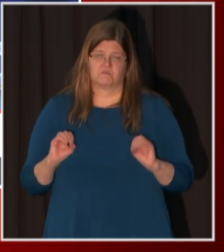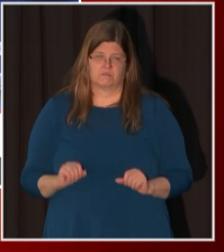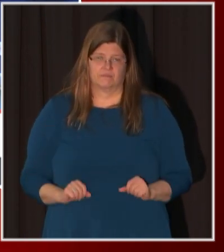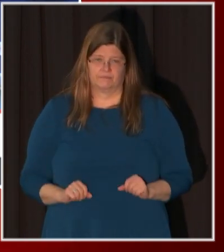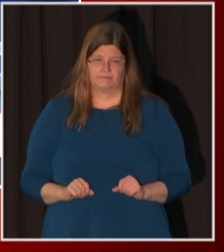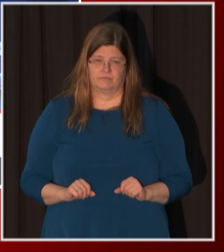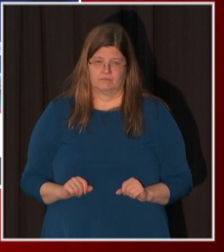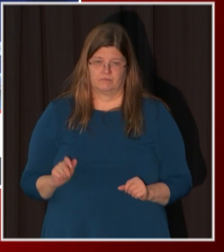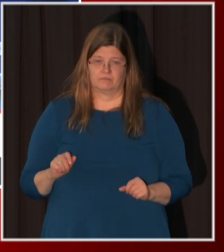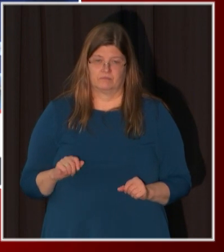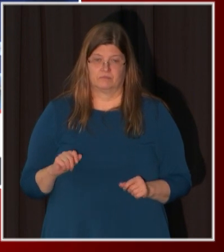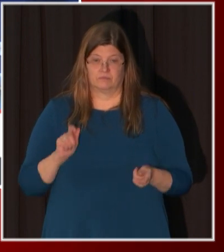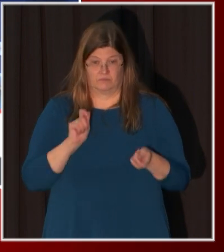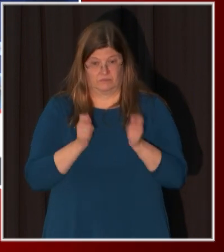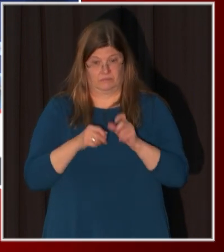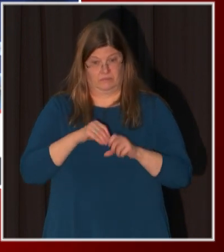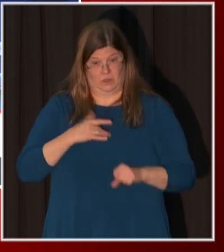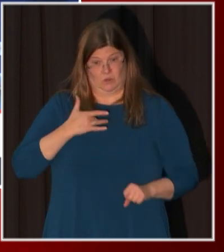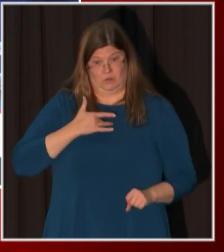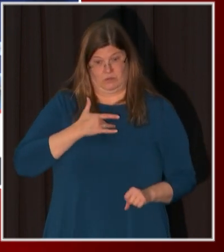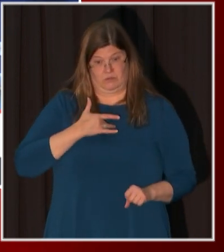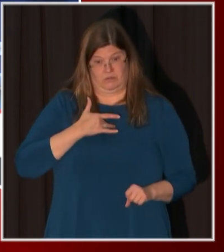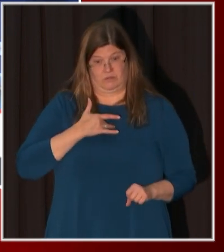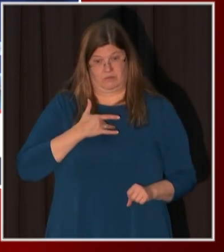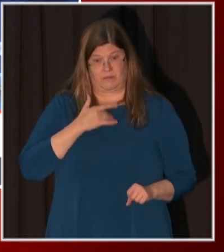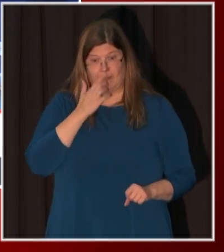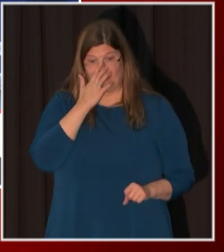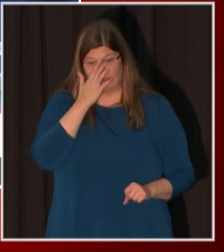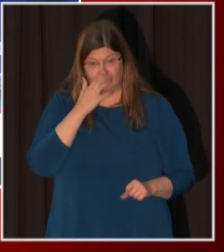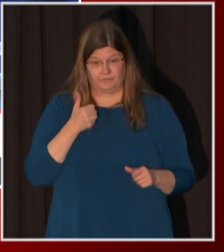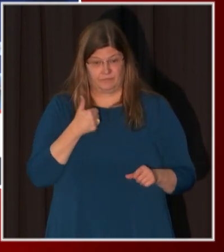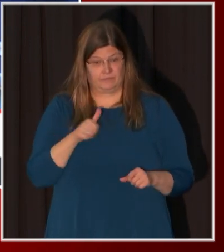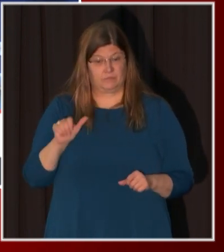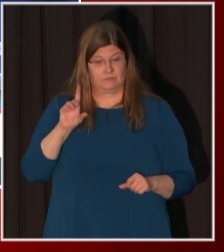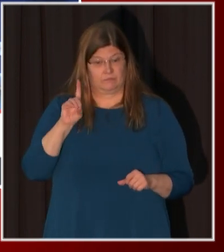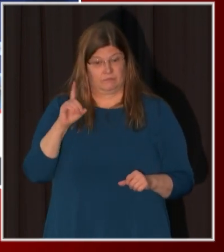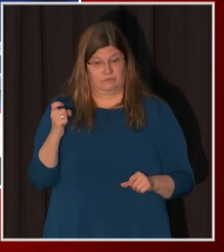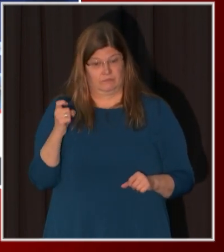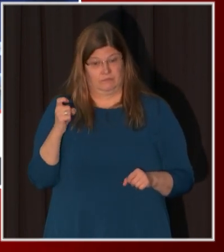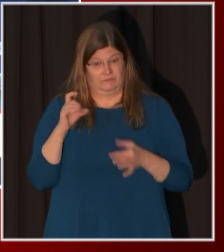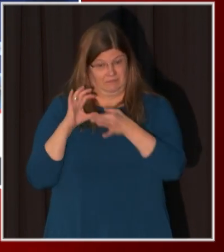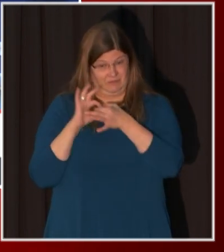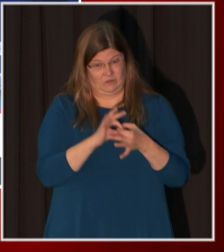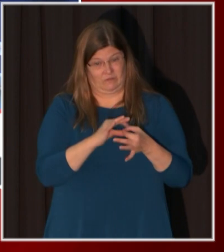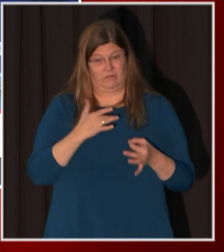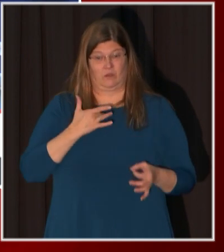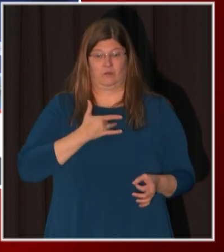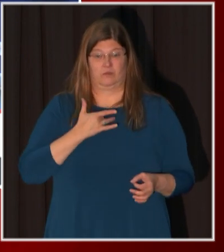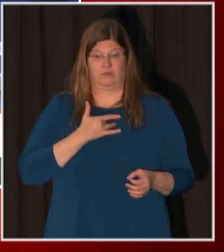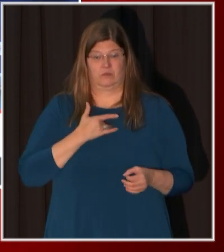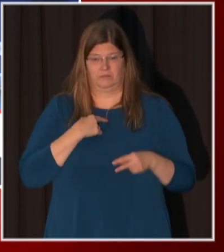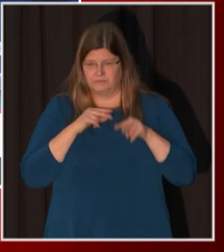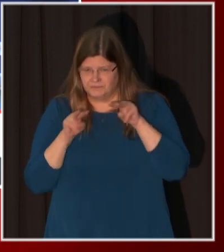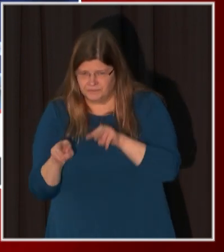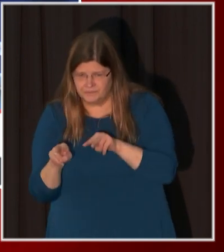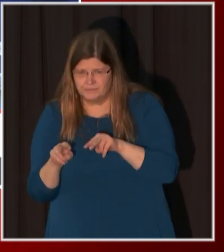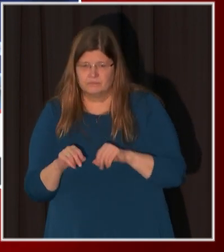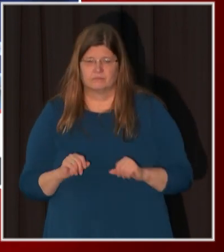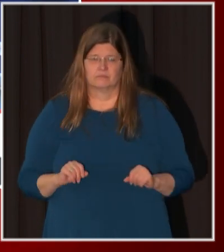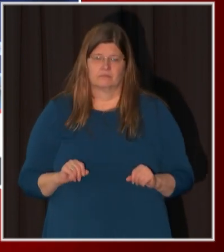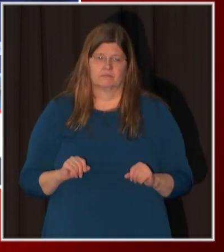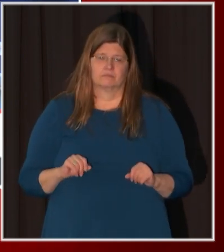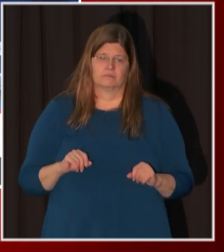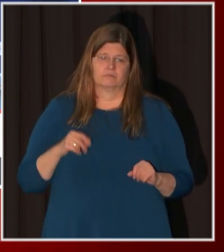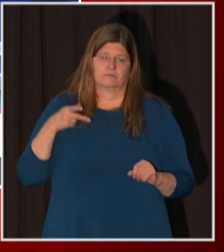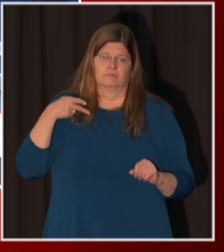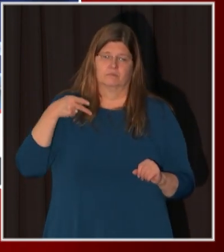heart, and any diagnosis in the heart are things that are of concern to us, as well as pneumonias that may be being missed